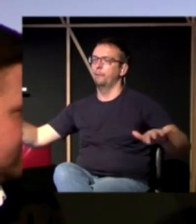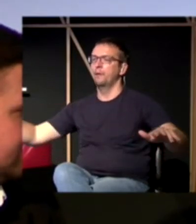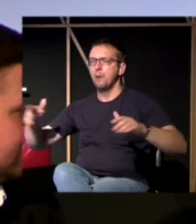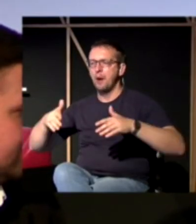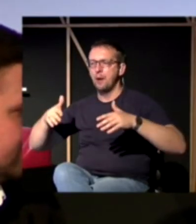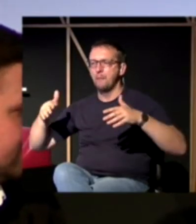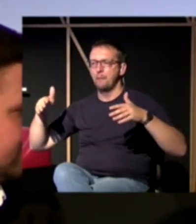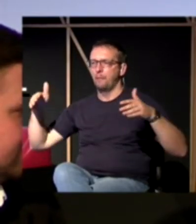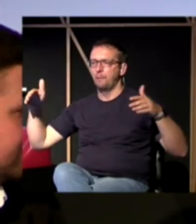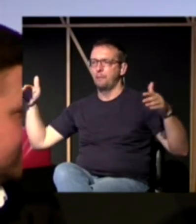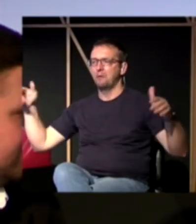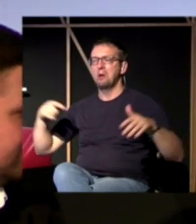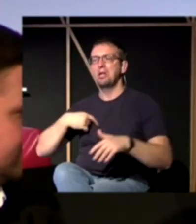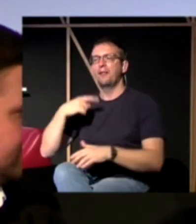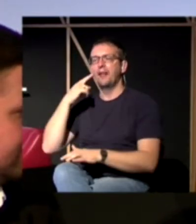be more and more